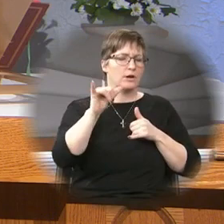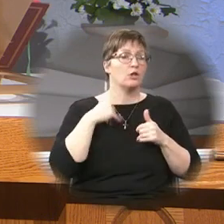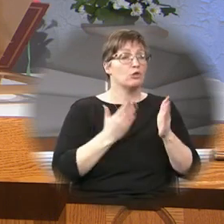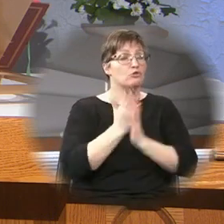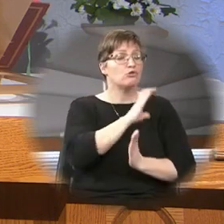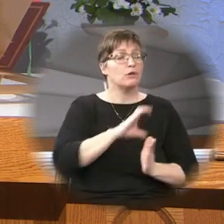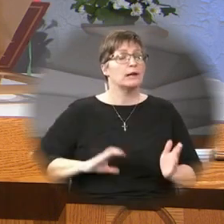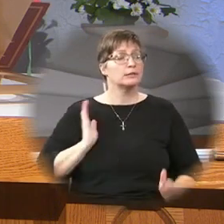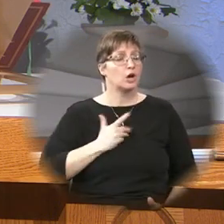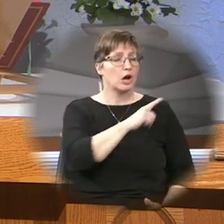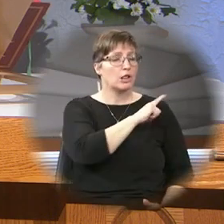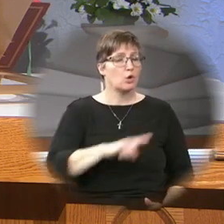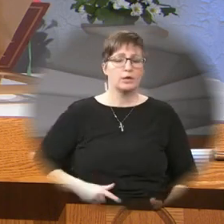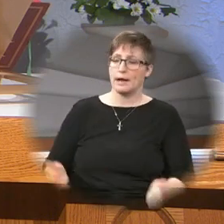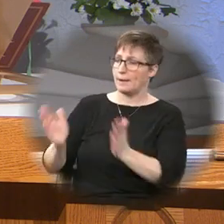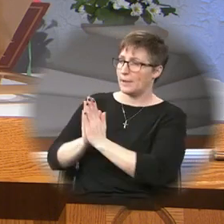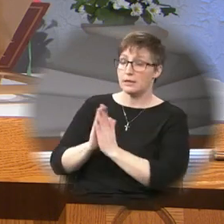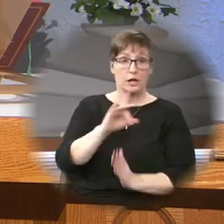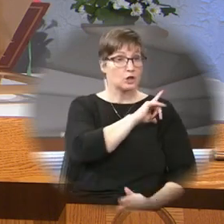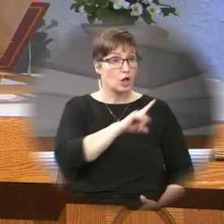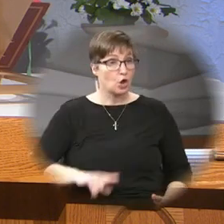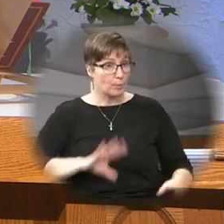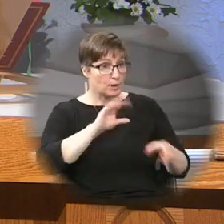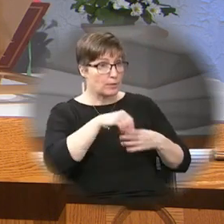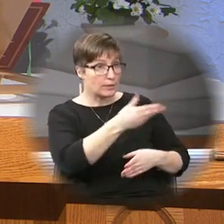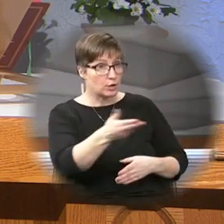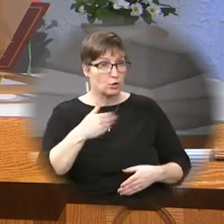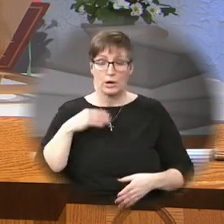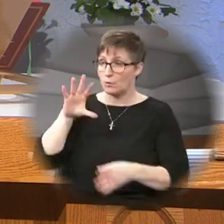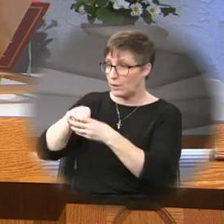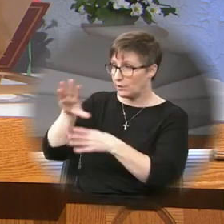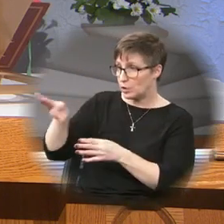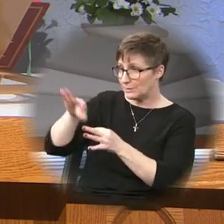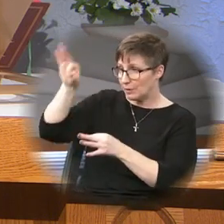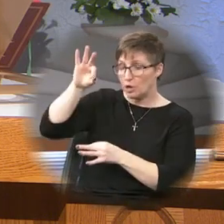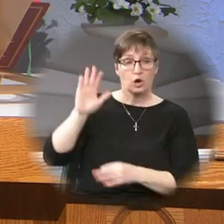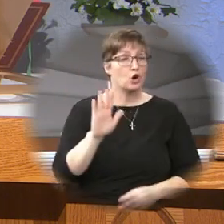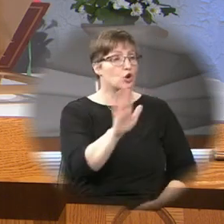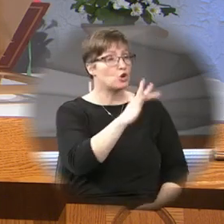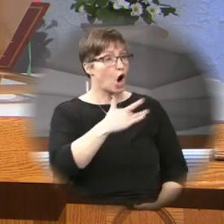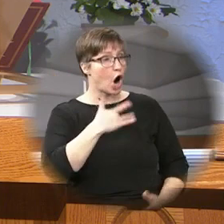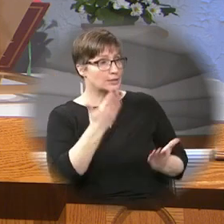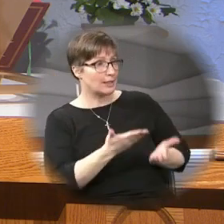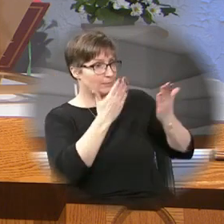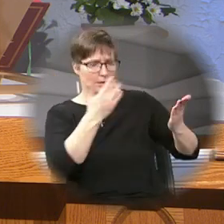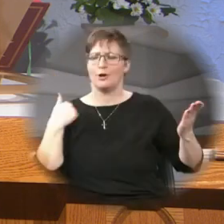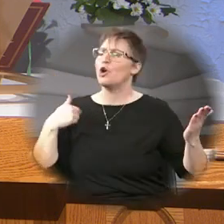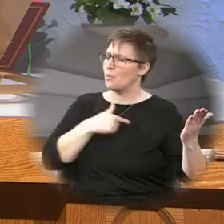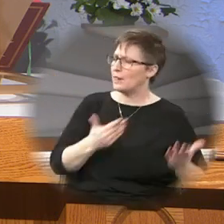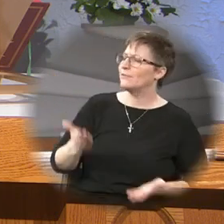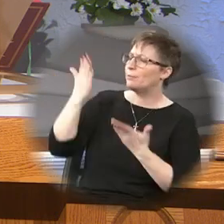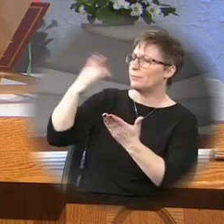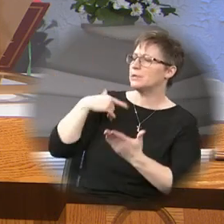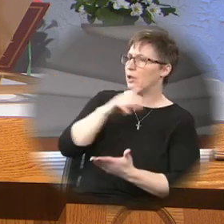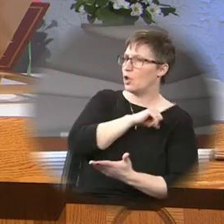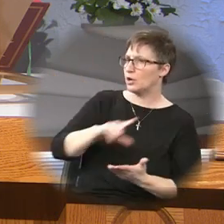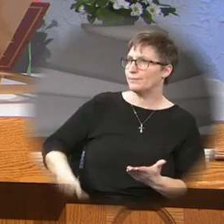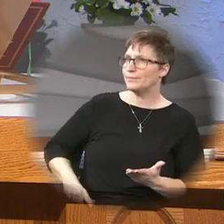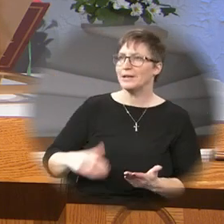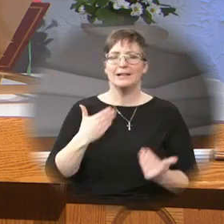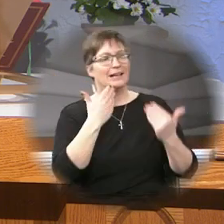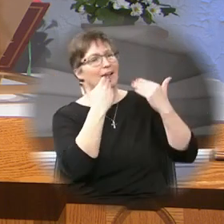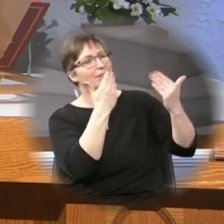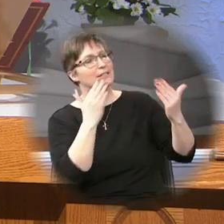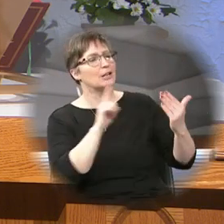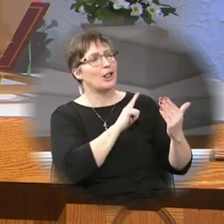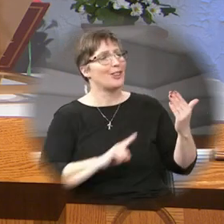Lord. Amen. The Lord be with you. And with your spirit. Lift up your hearts. We lift them up to the Lord. Let us